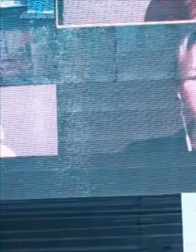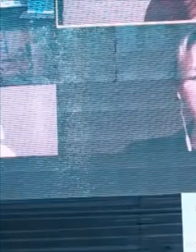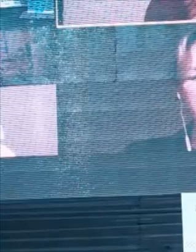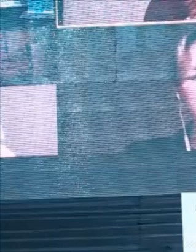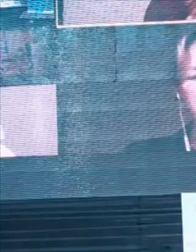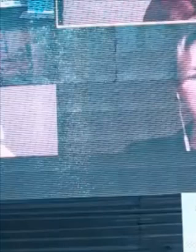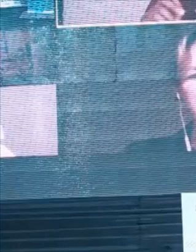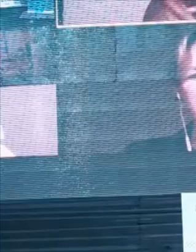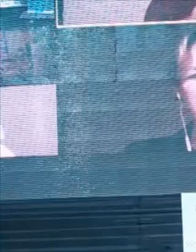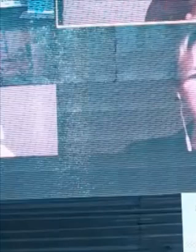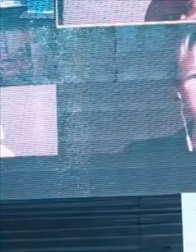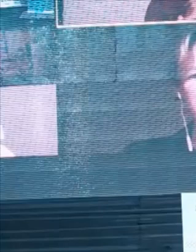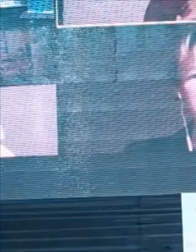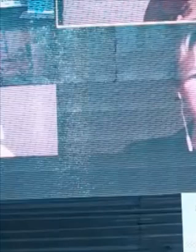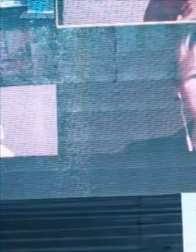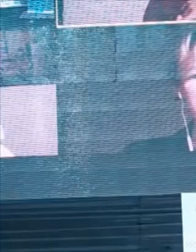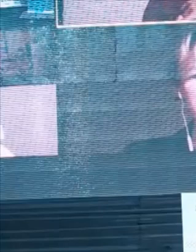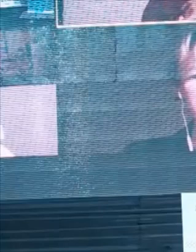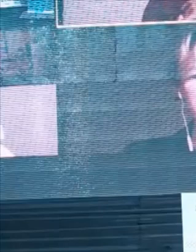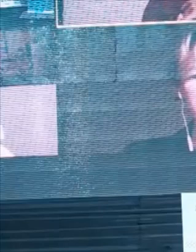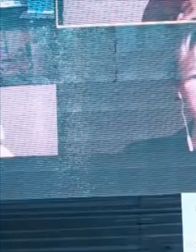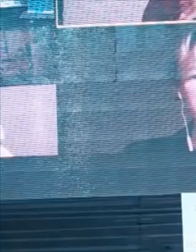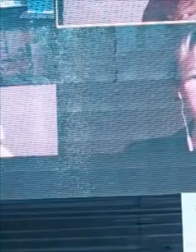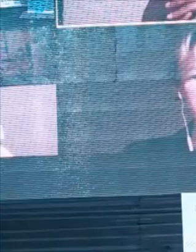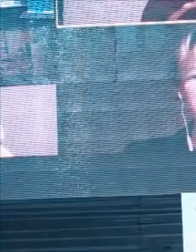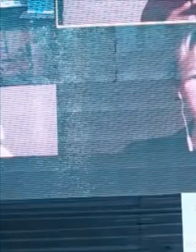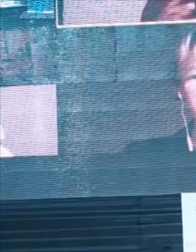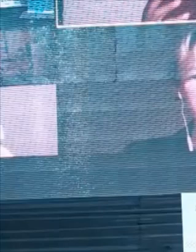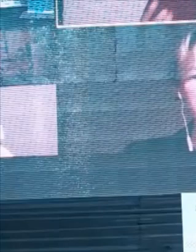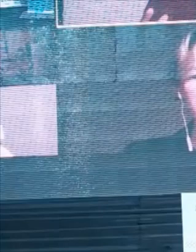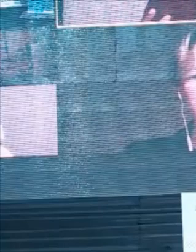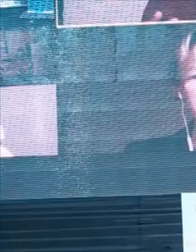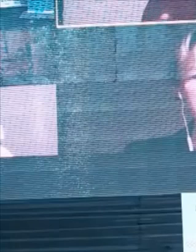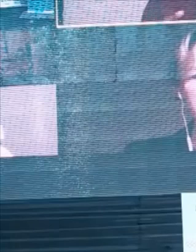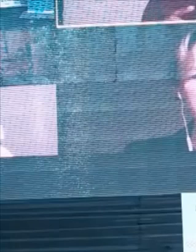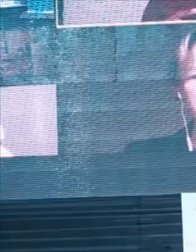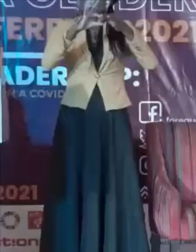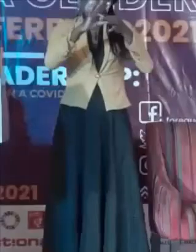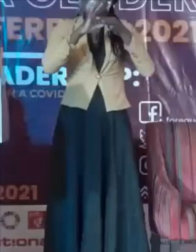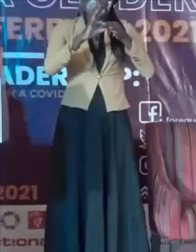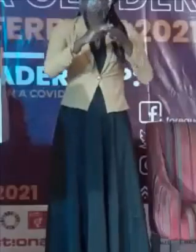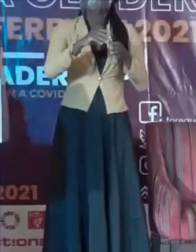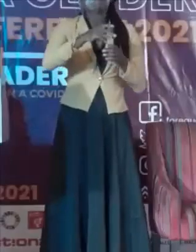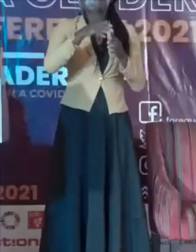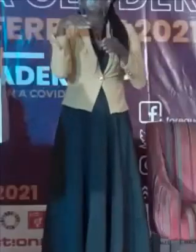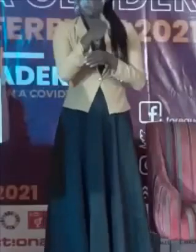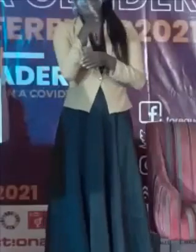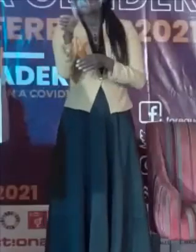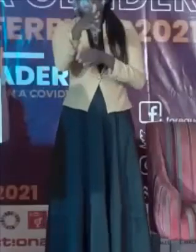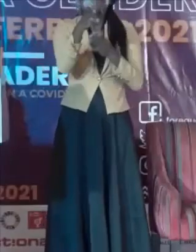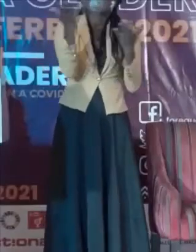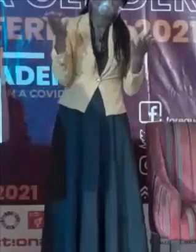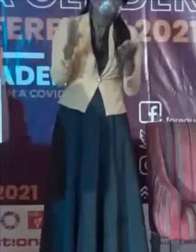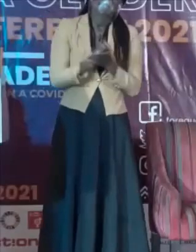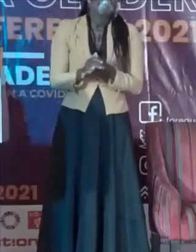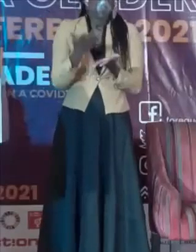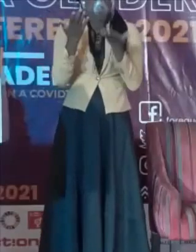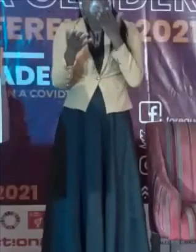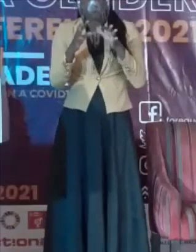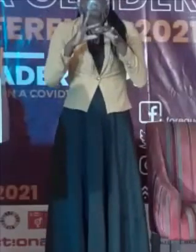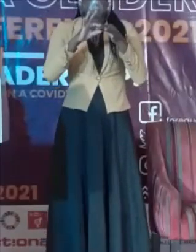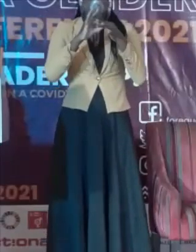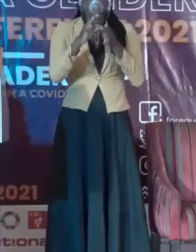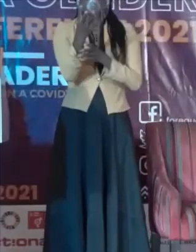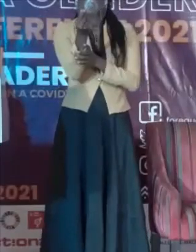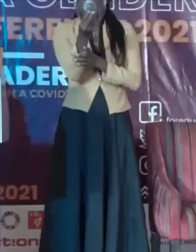have money, if you have access to money, your relationship with politics, your relationship with the